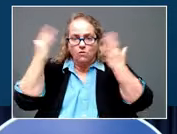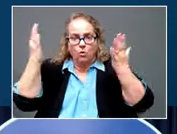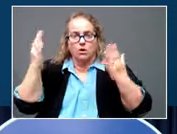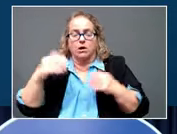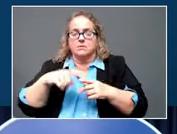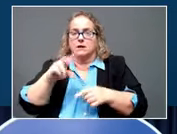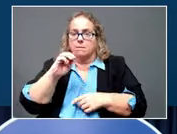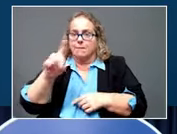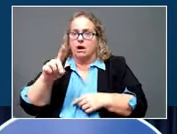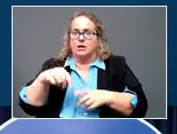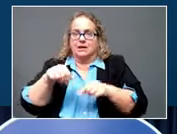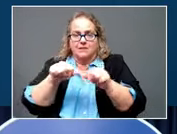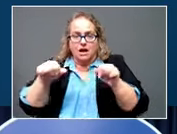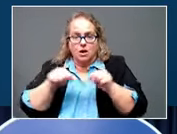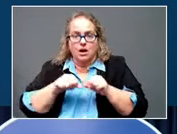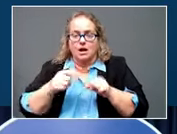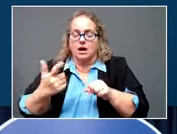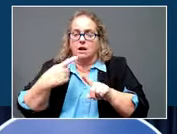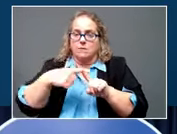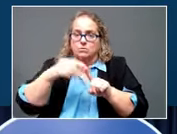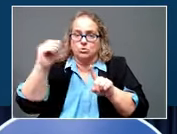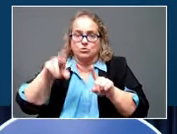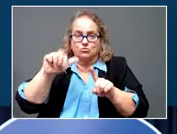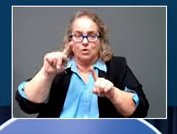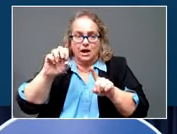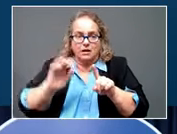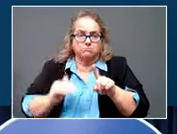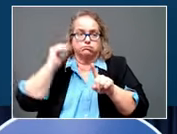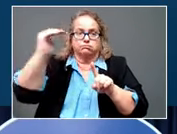area. Positivity rate jumping to almost